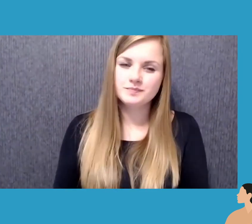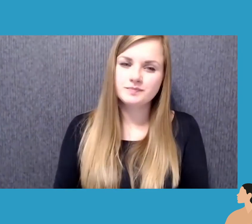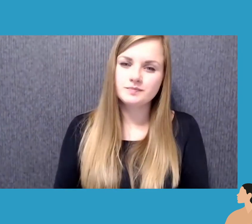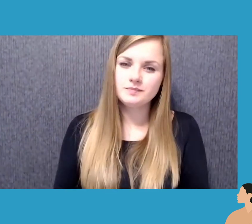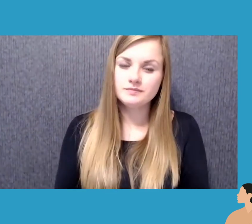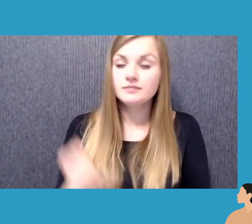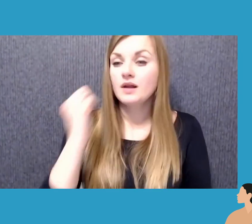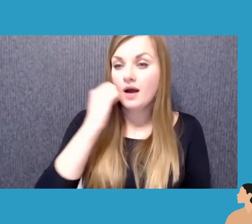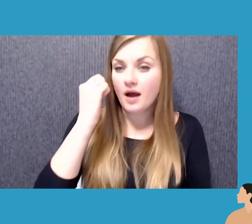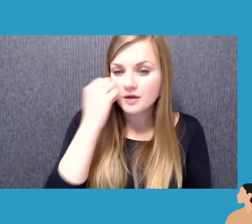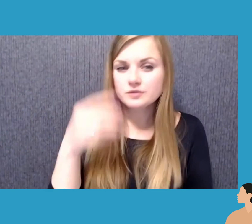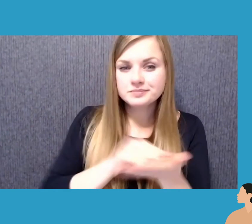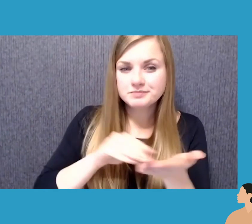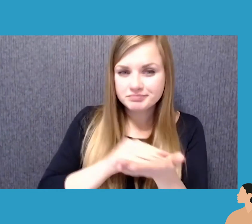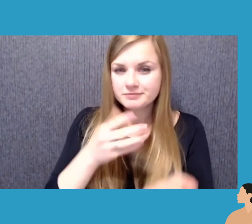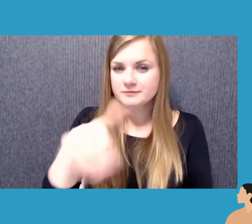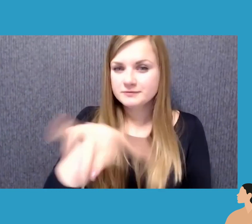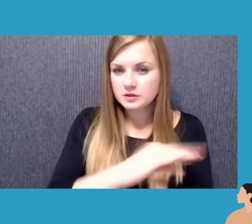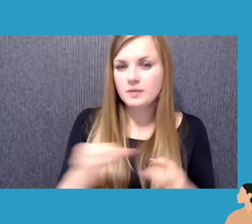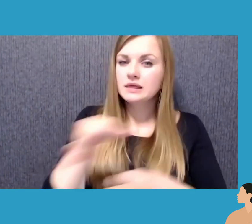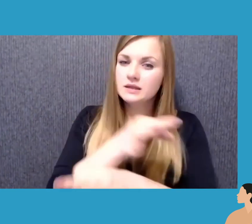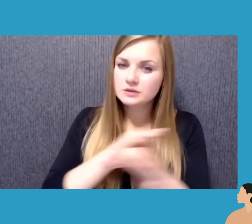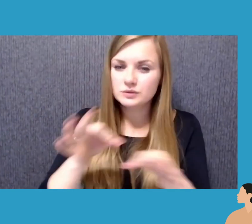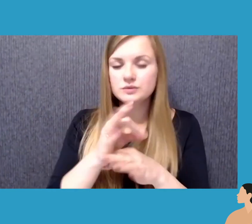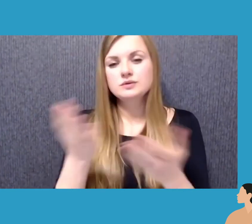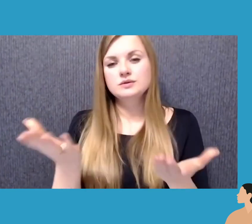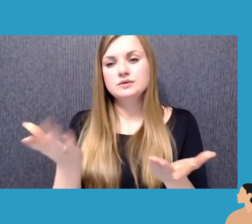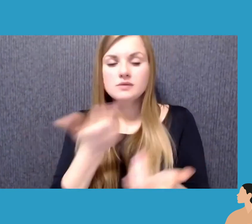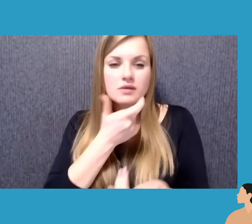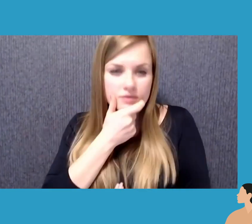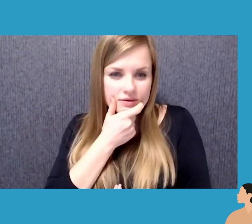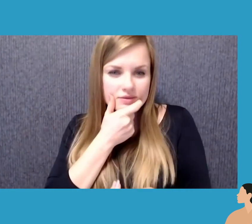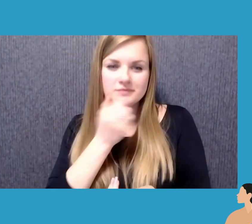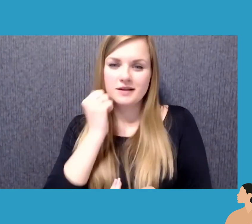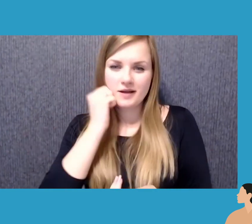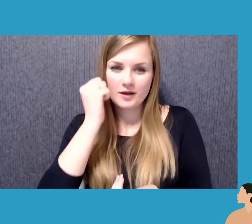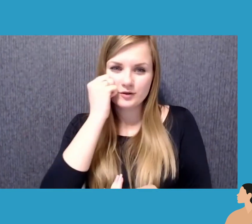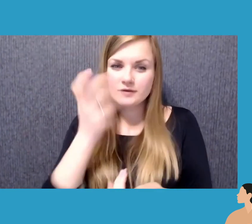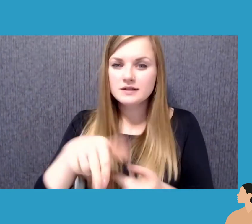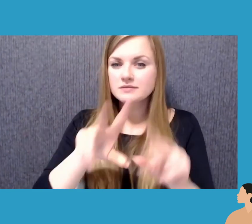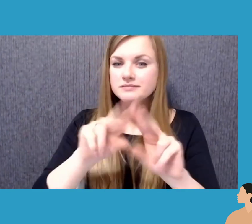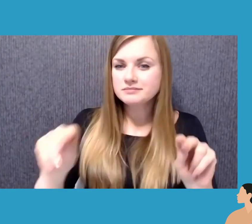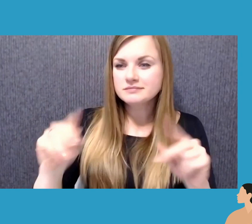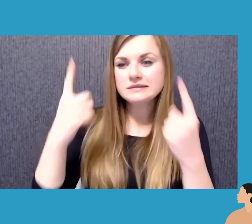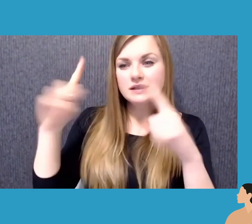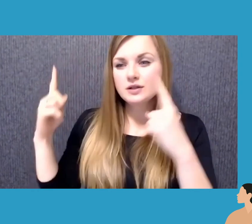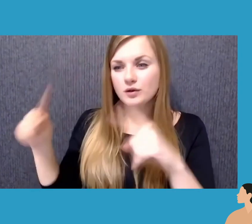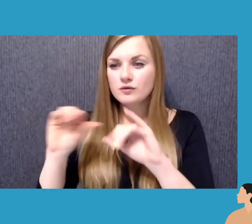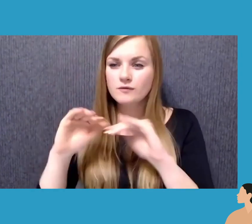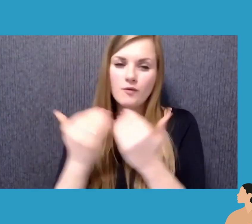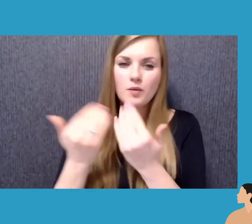this question correctly will be awarded. Thank you once again for the discussion, for viewing